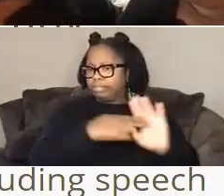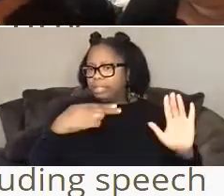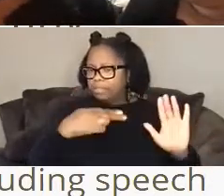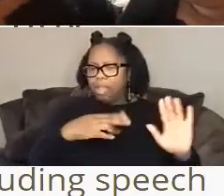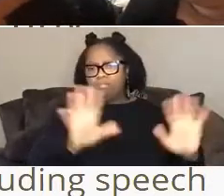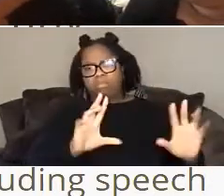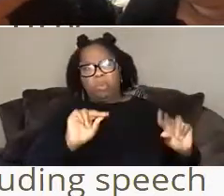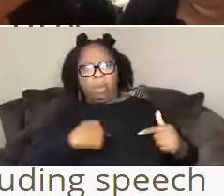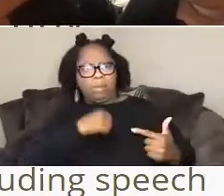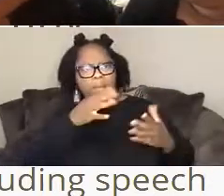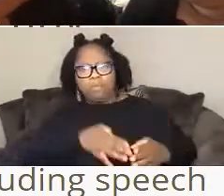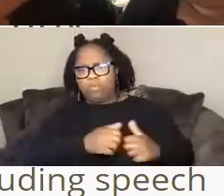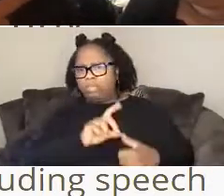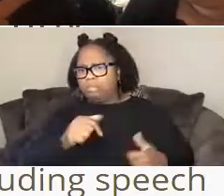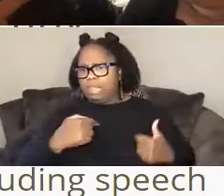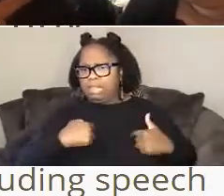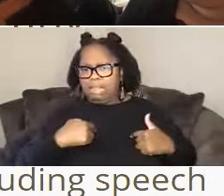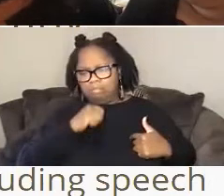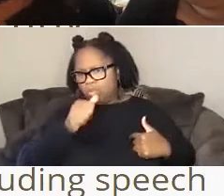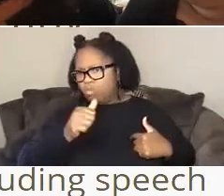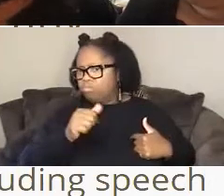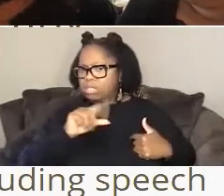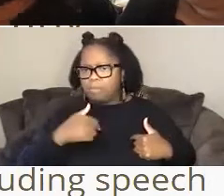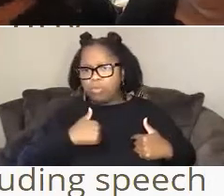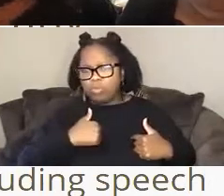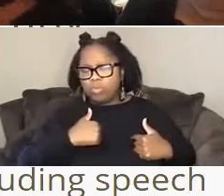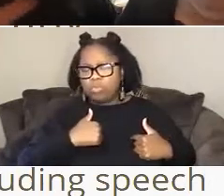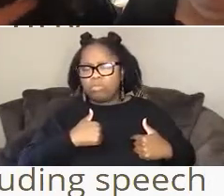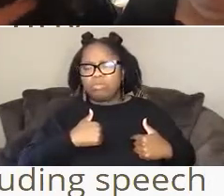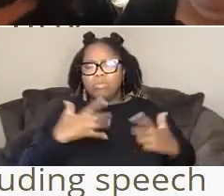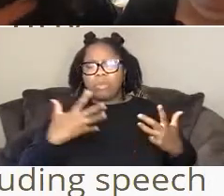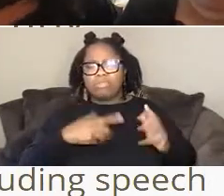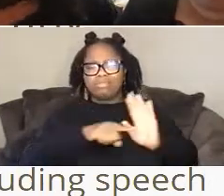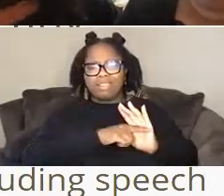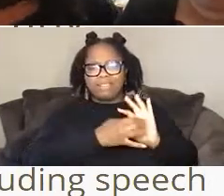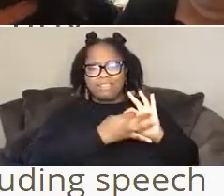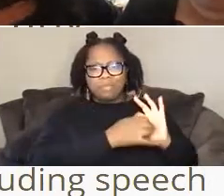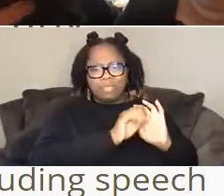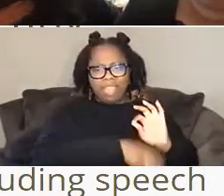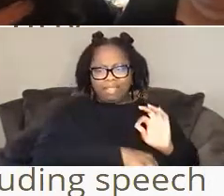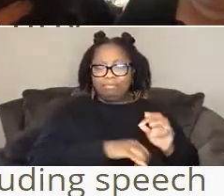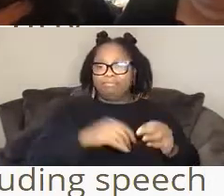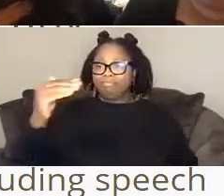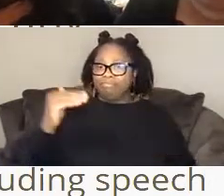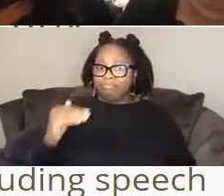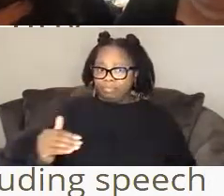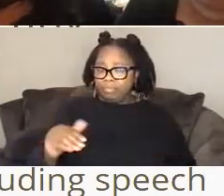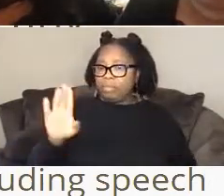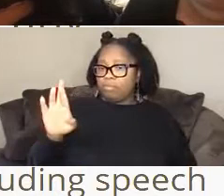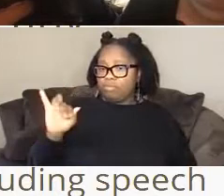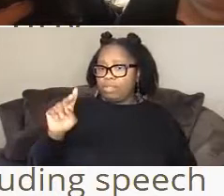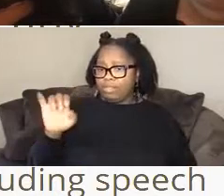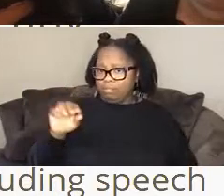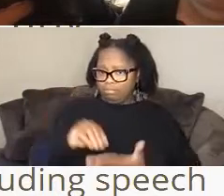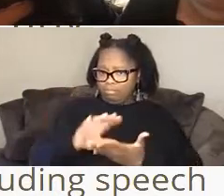with a disability or being disabled. And then the next question that Brandie has is, if fat people are treated